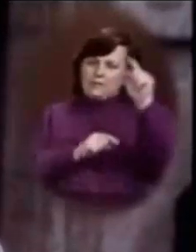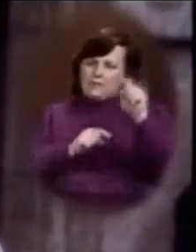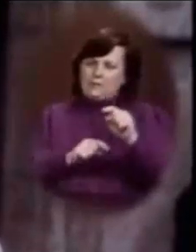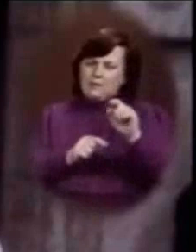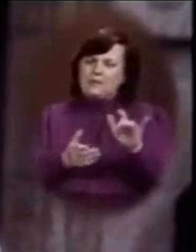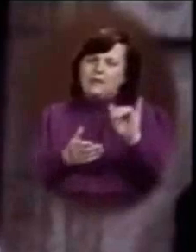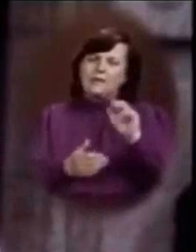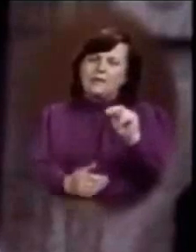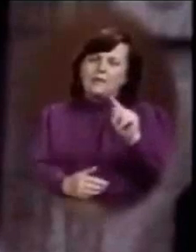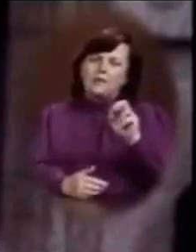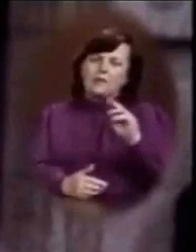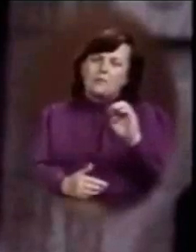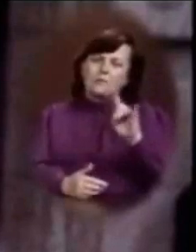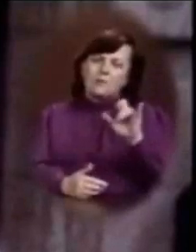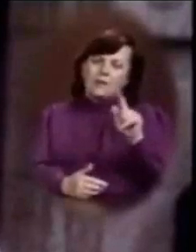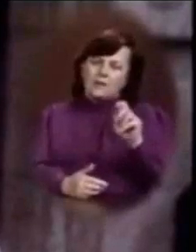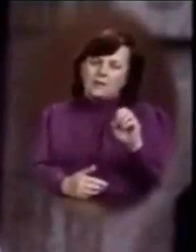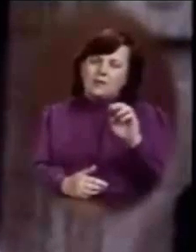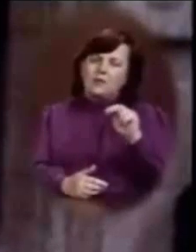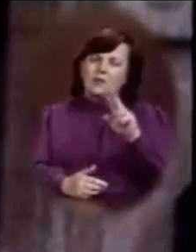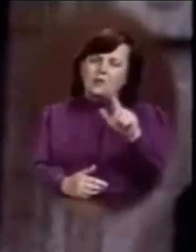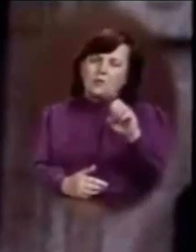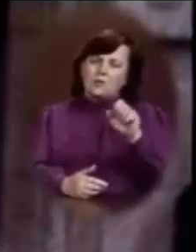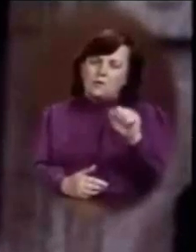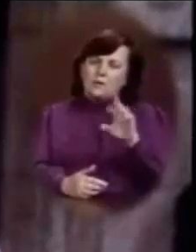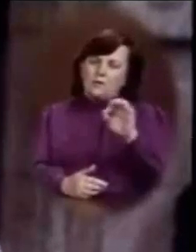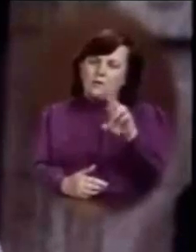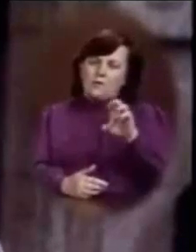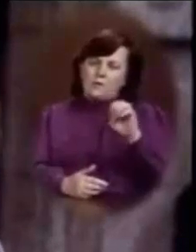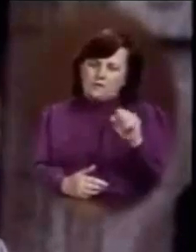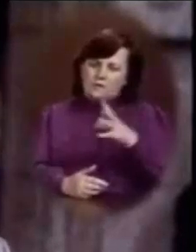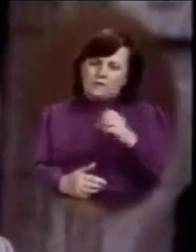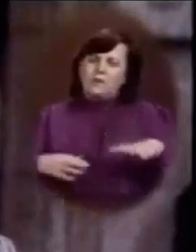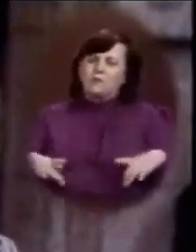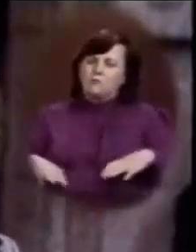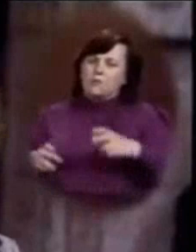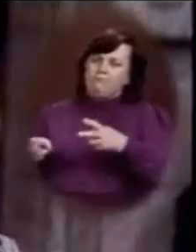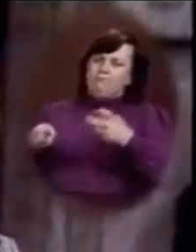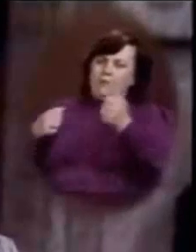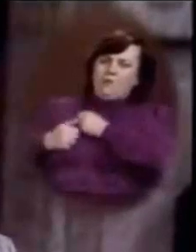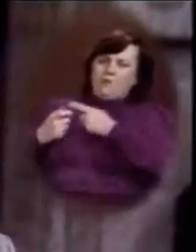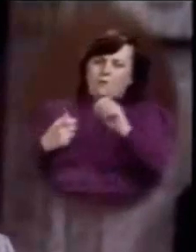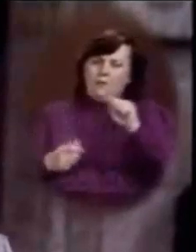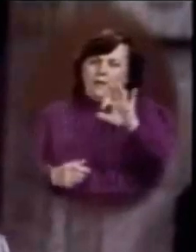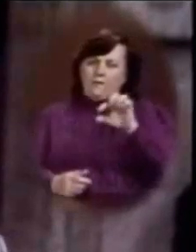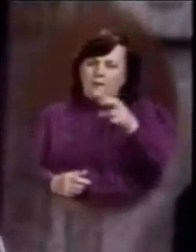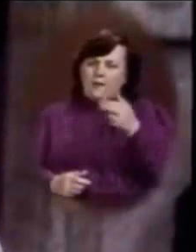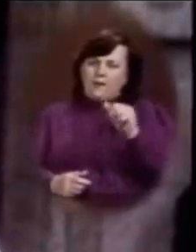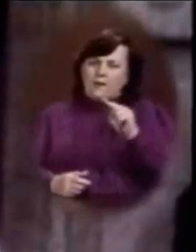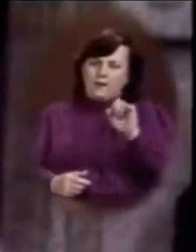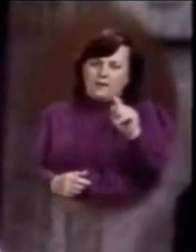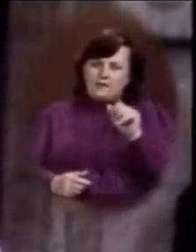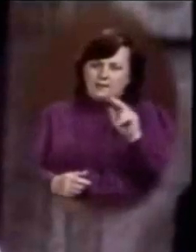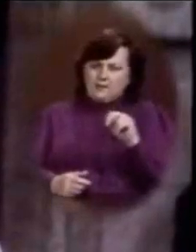the Soviet withdrawal from Afghanistan. Who would have thought, Mr. Speaker, 5 years ago, when I last spoke